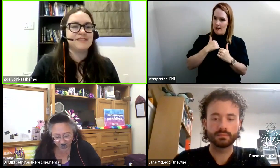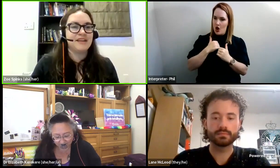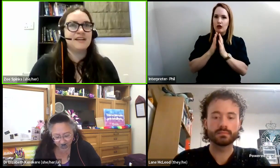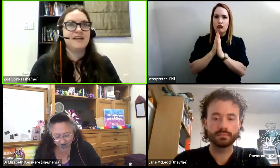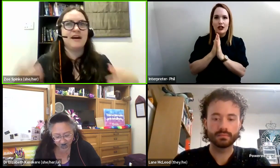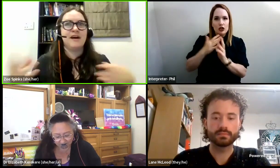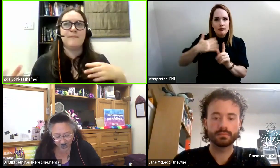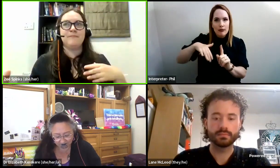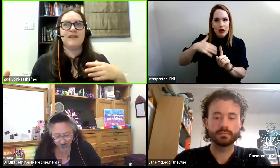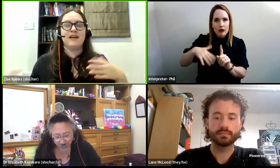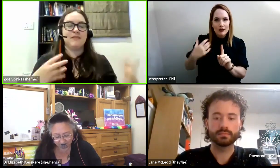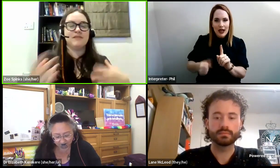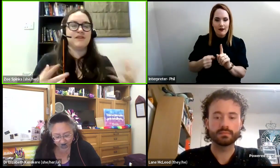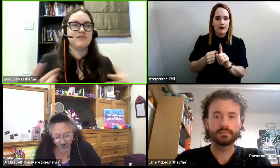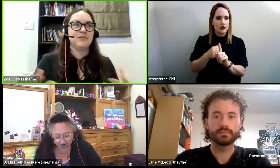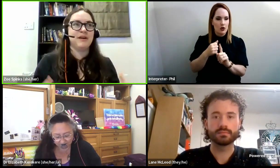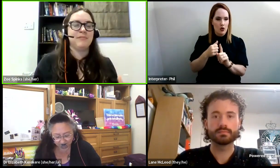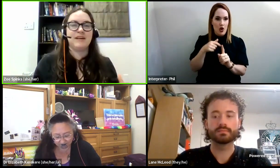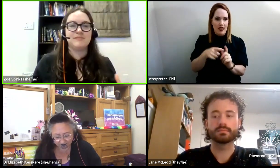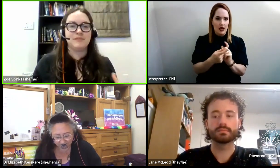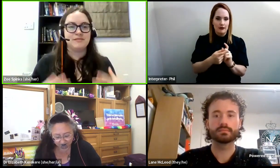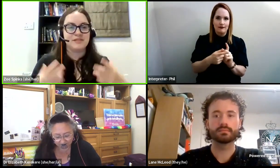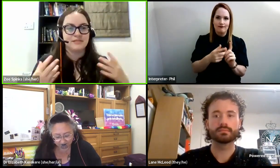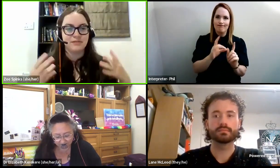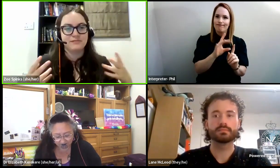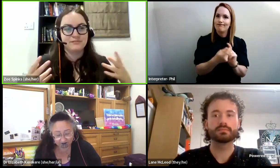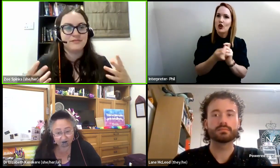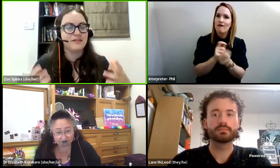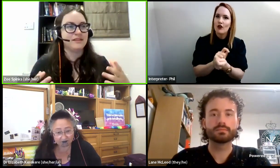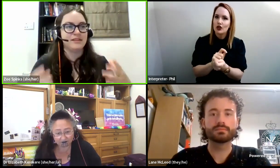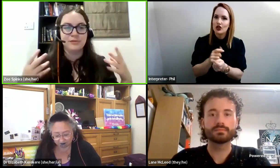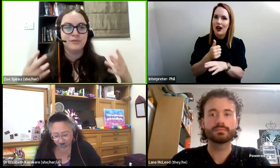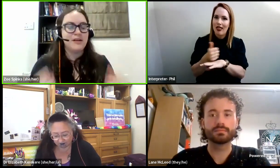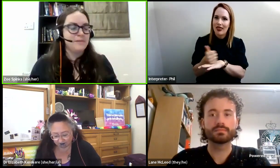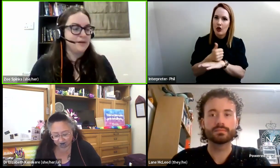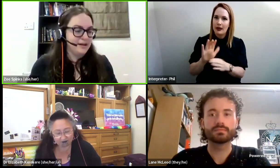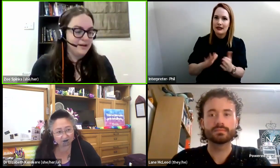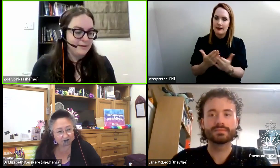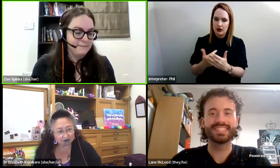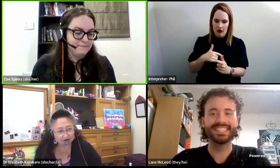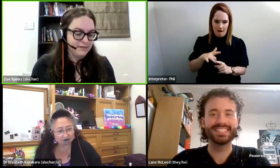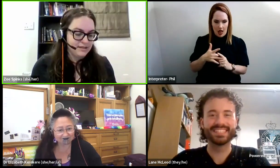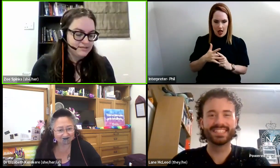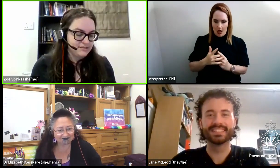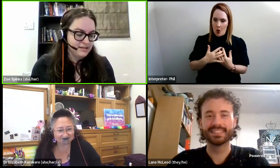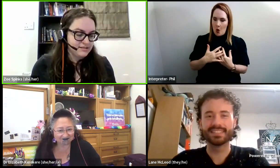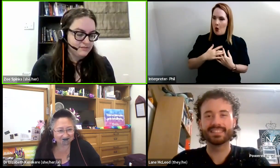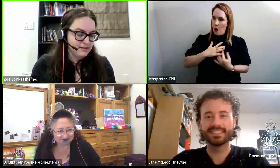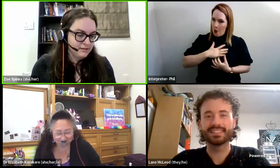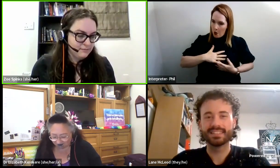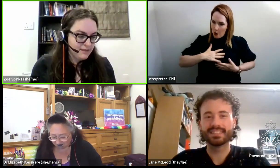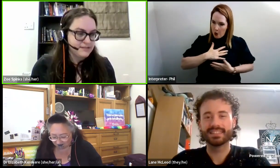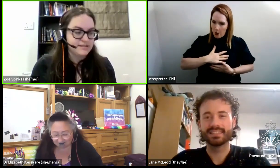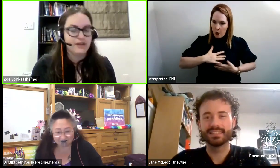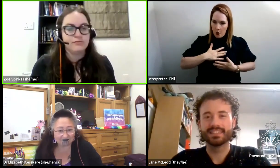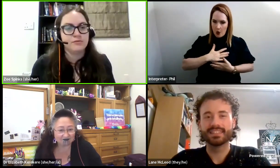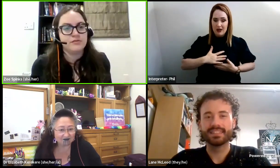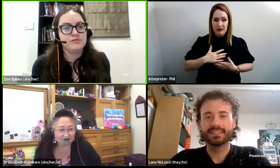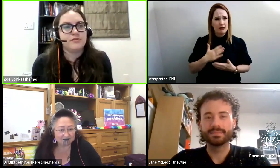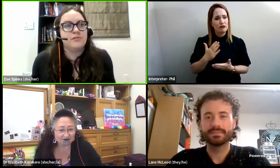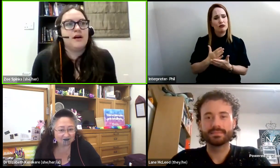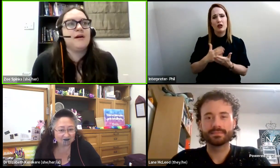and things like that. And I found myself in quite a place where I was like quite feeling like, oh, but it's immensely